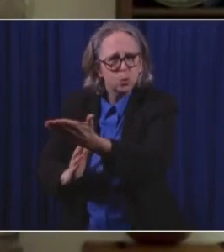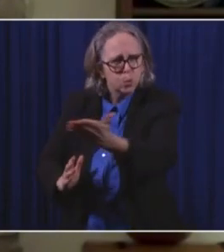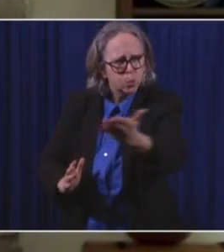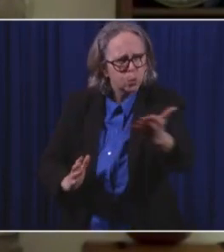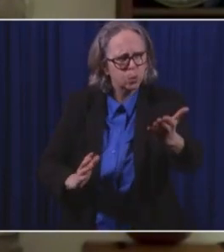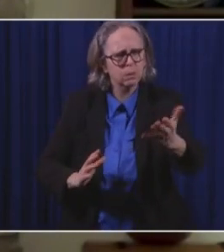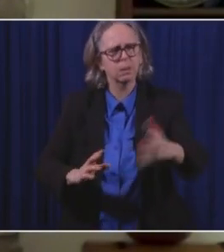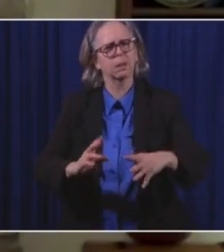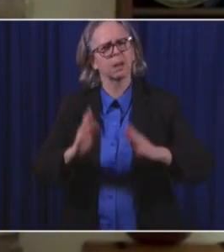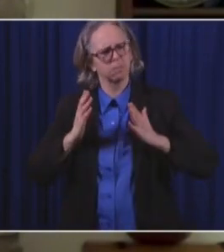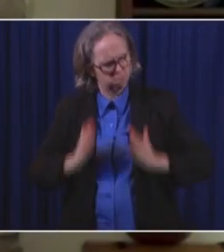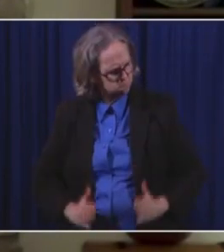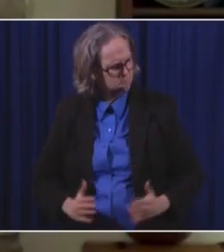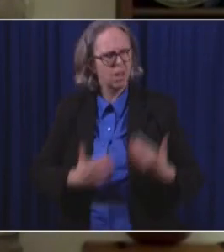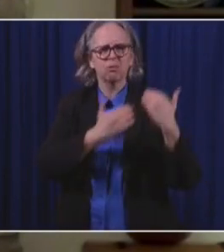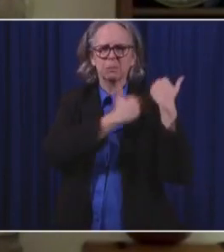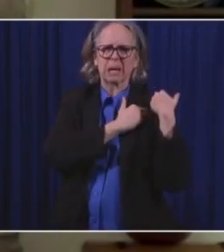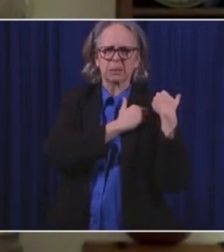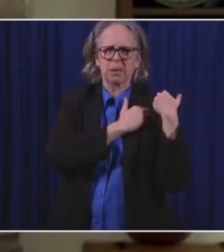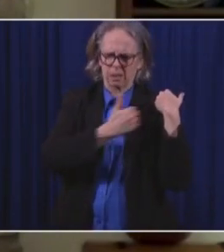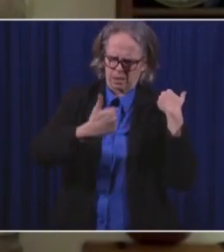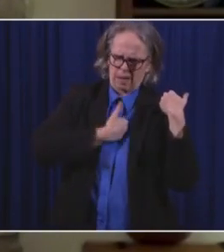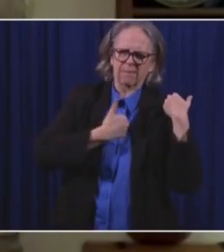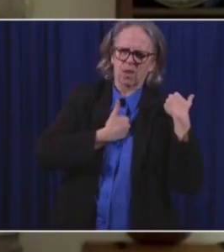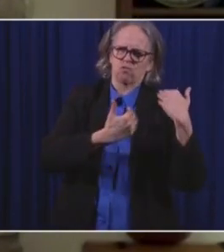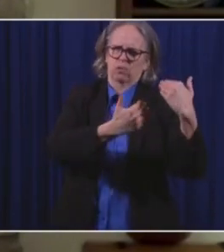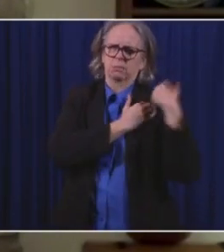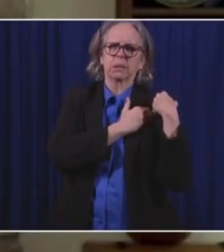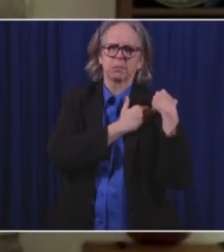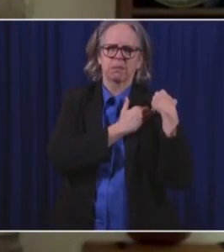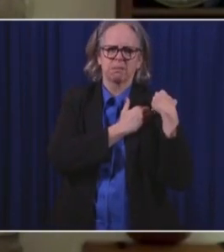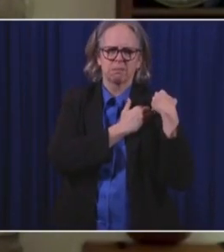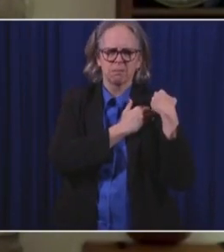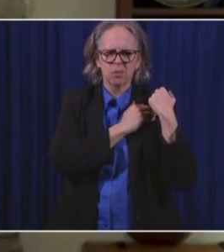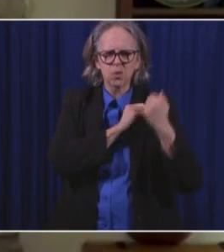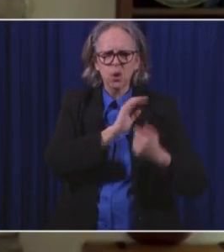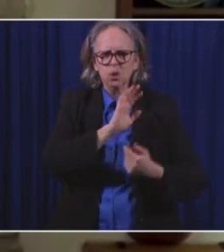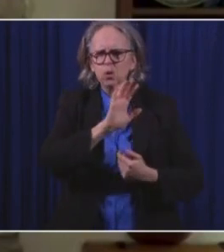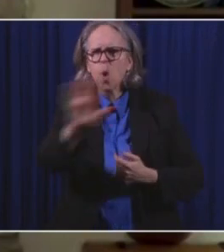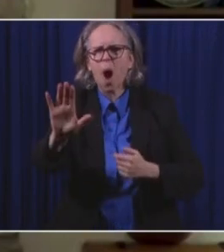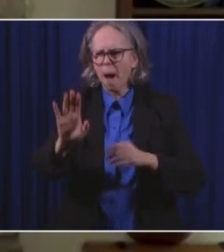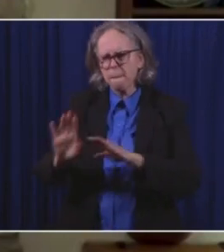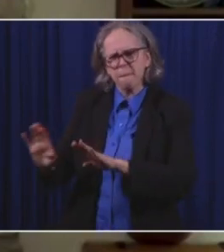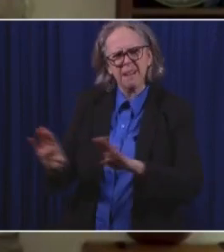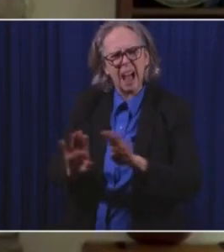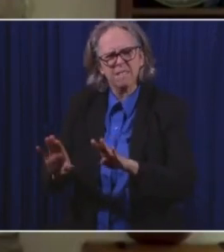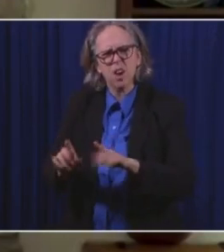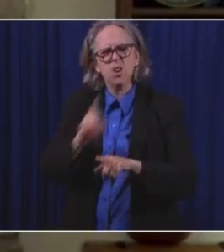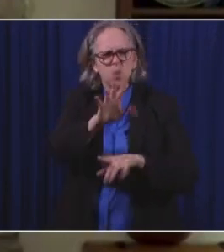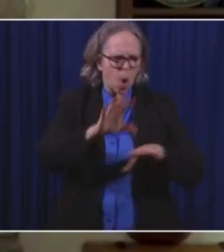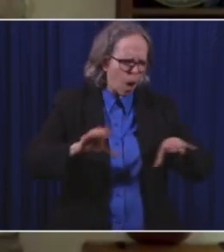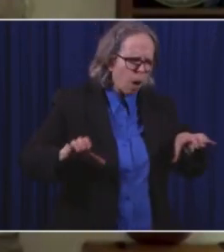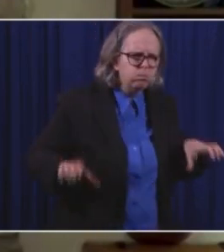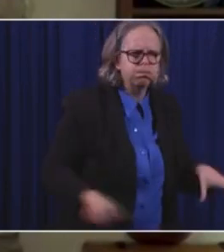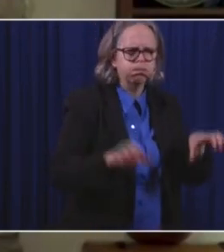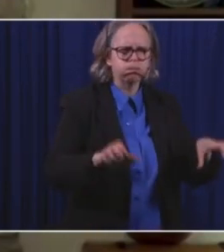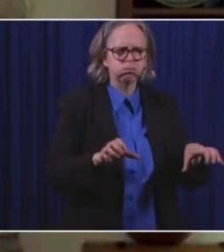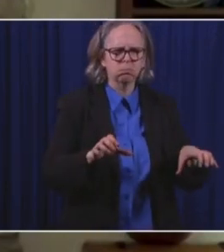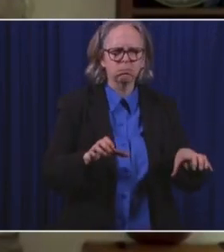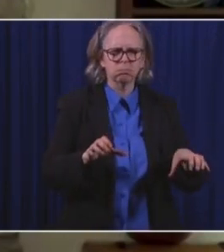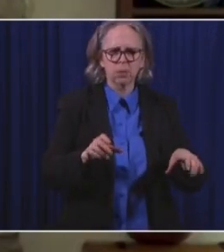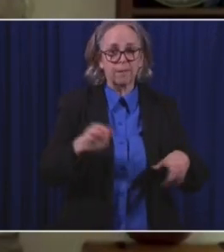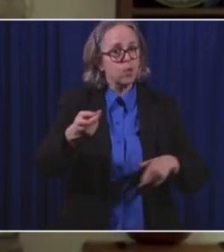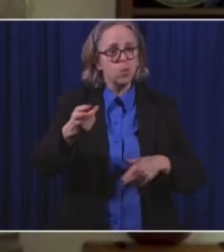need to take personal responsibility for what we do not do in the next 21 days. We